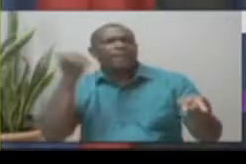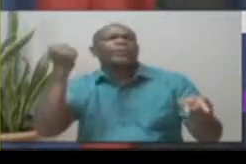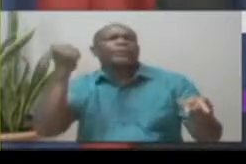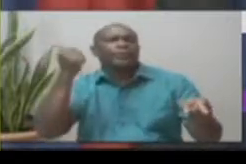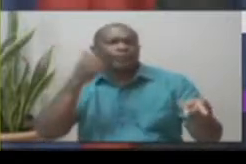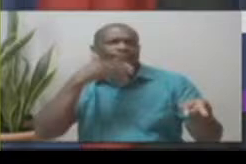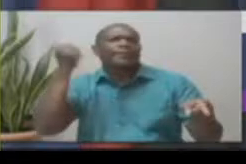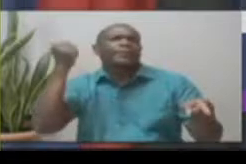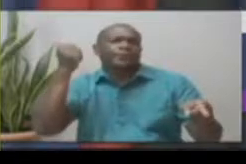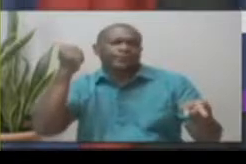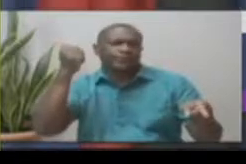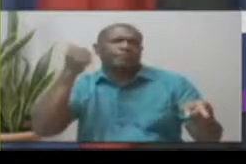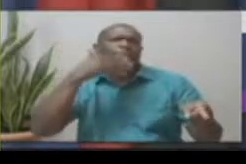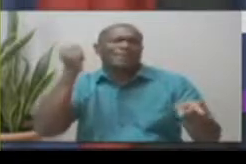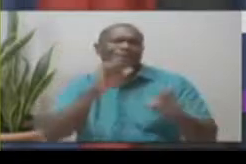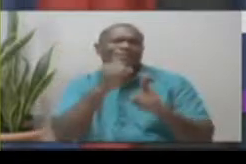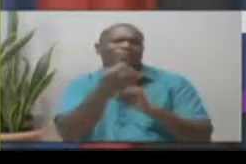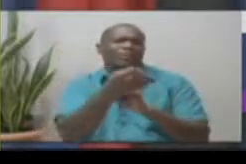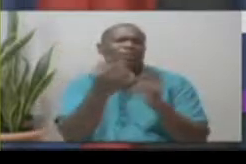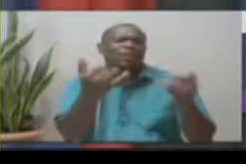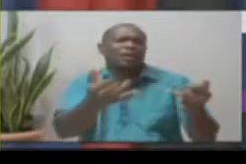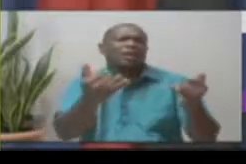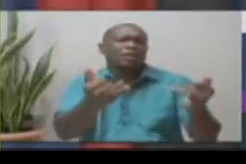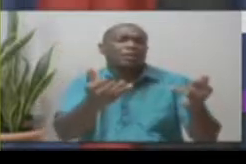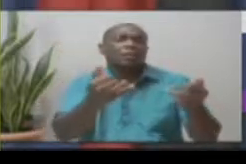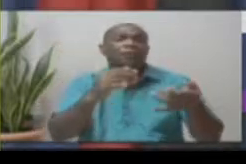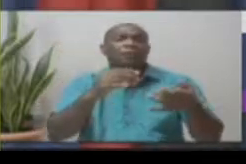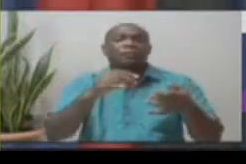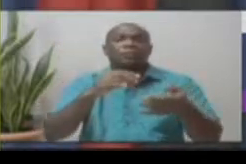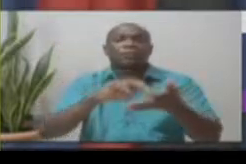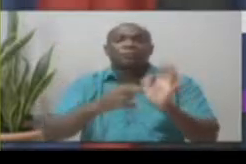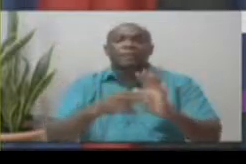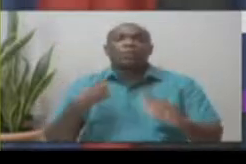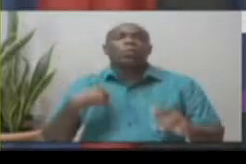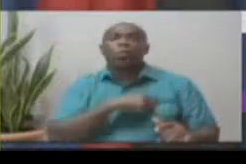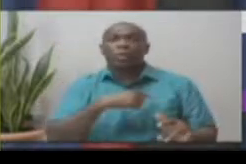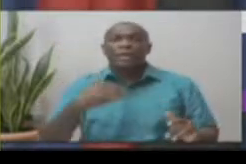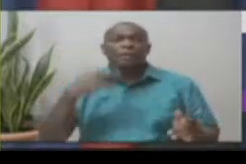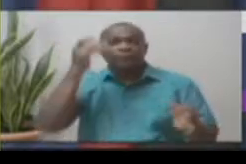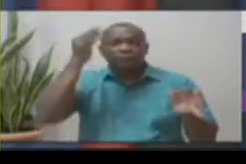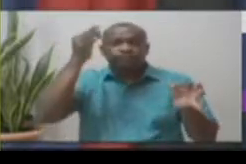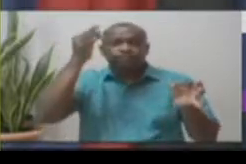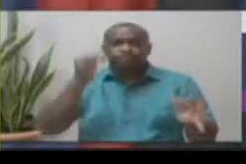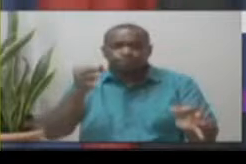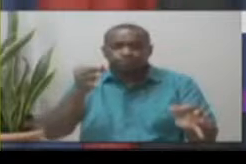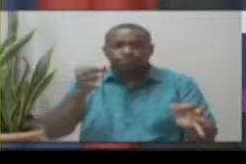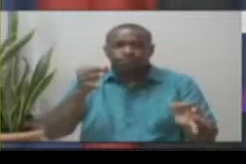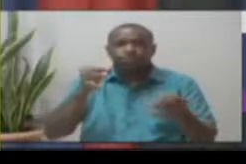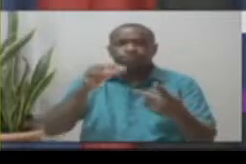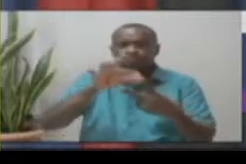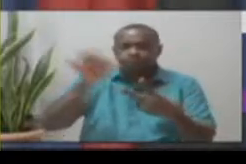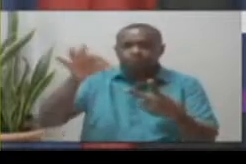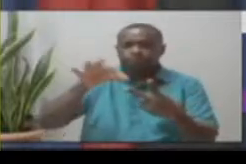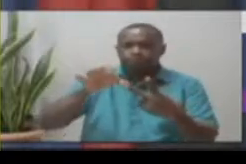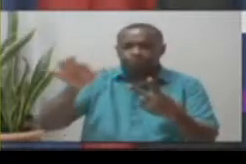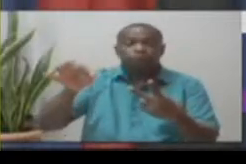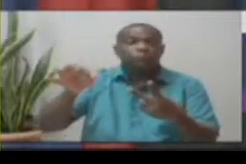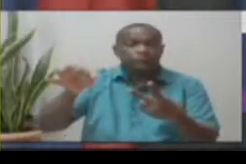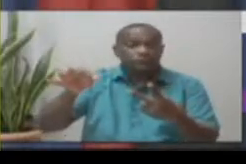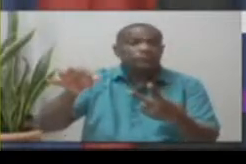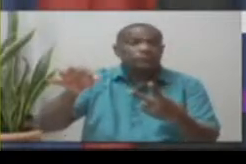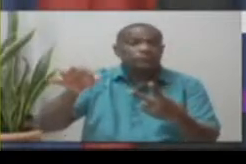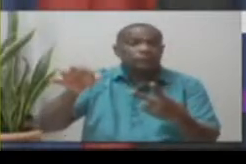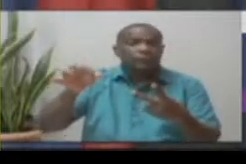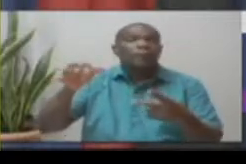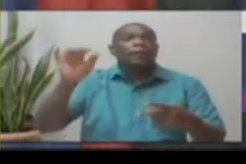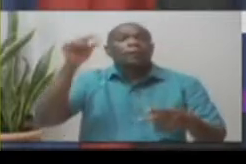And therefore, the public policy has to shift. The government cannot isolate or take it